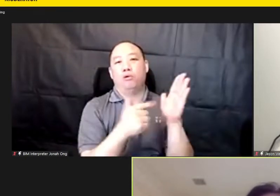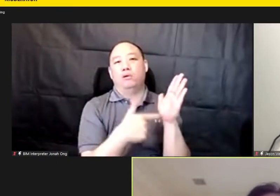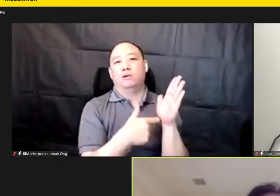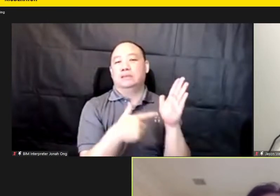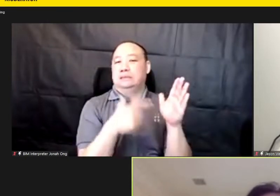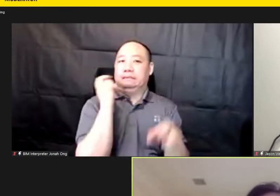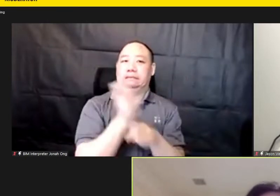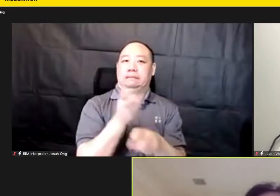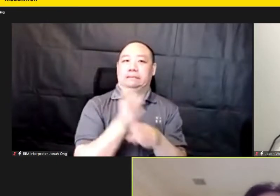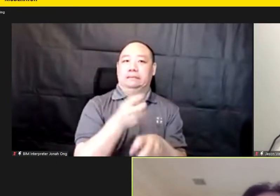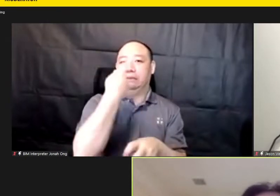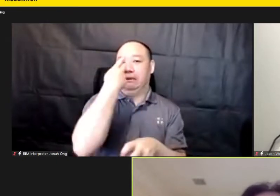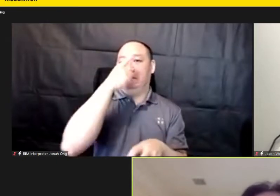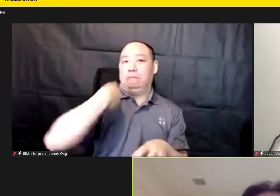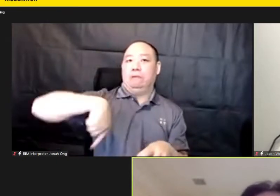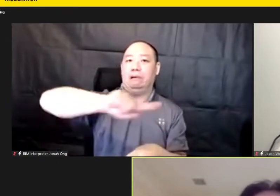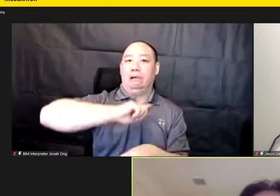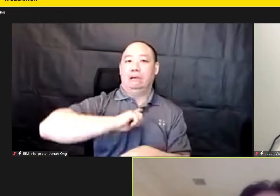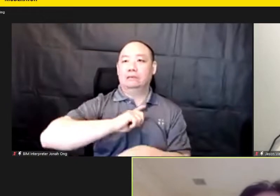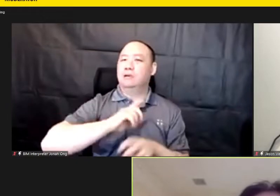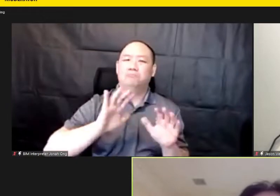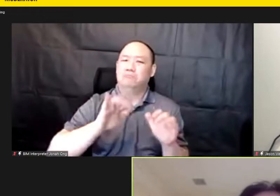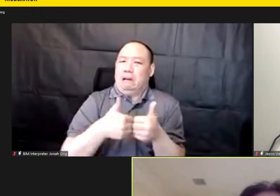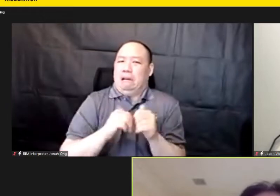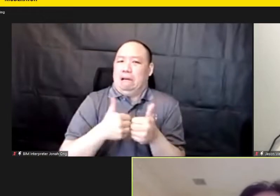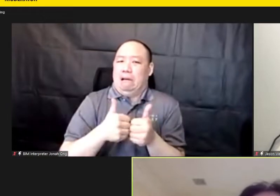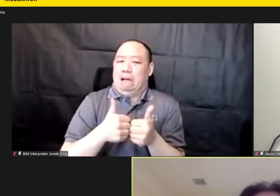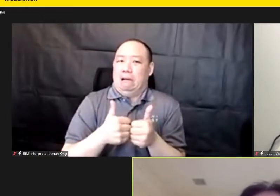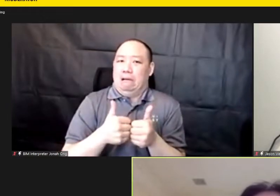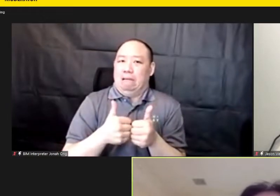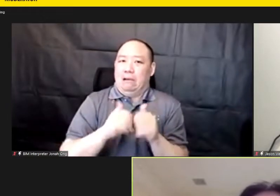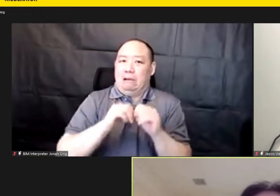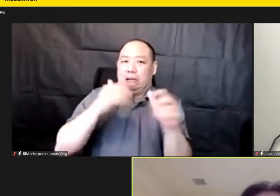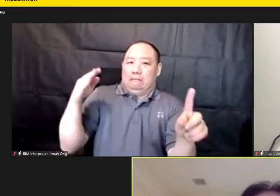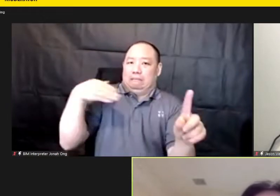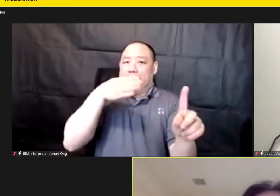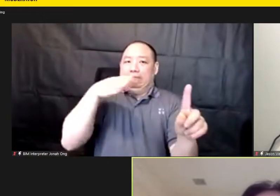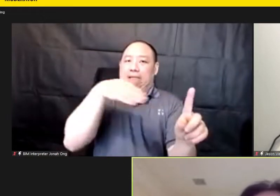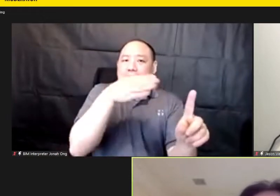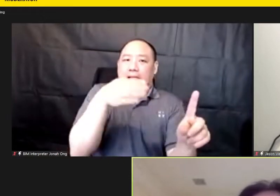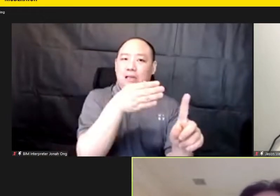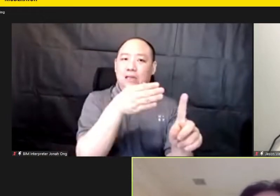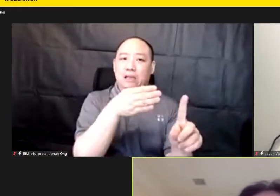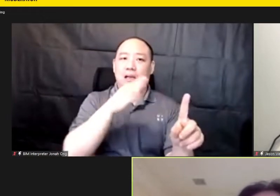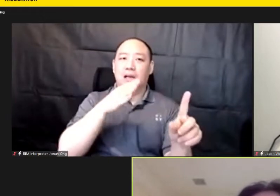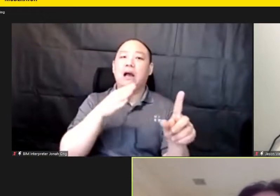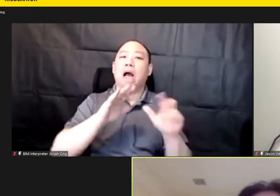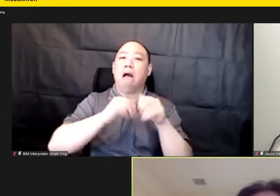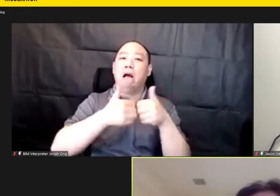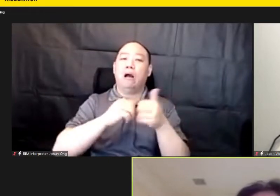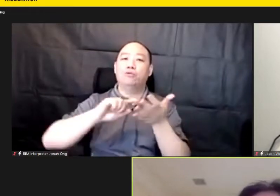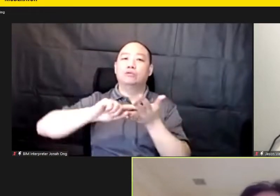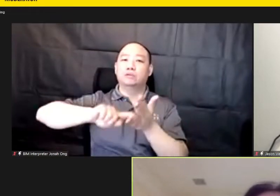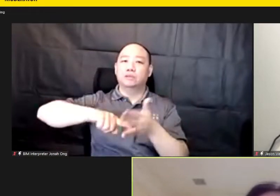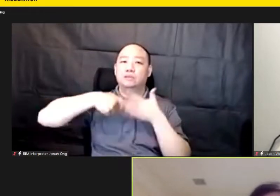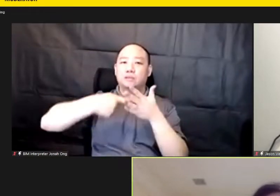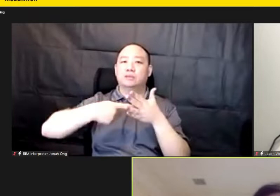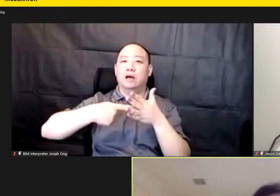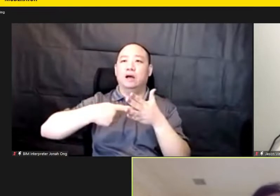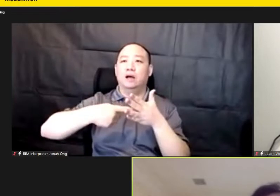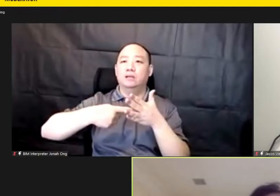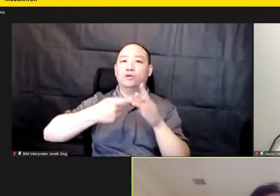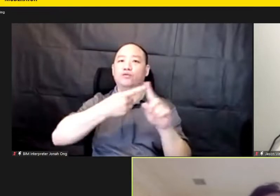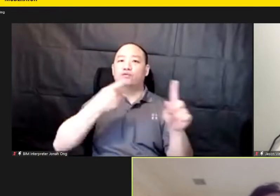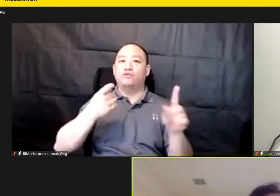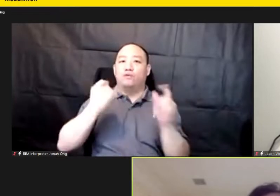Then how do we navigate around those difficult conversations? Like, how do we start as an individual in moving